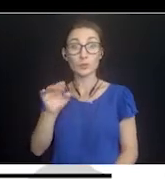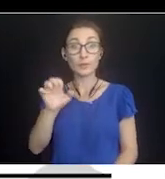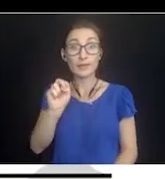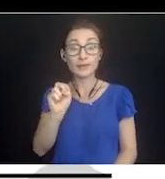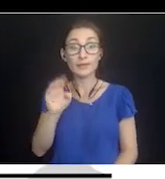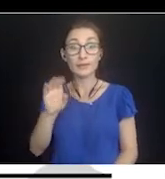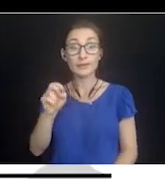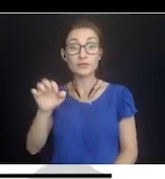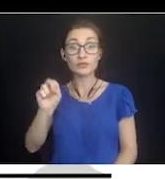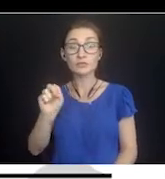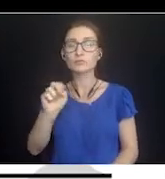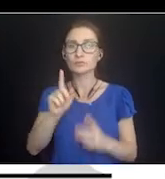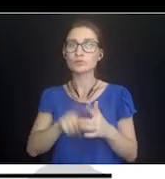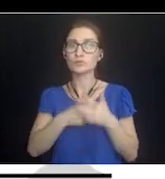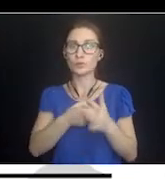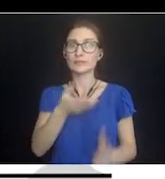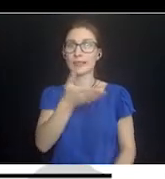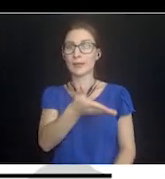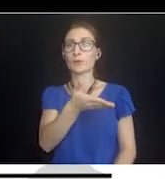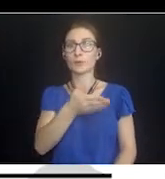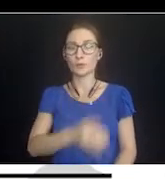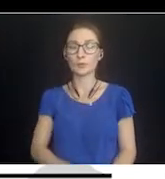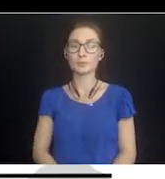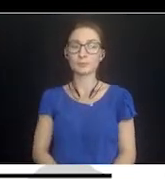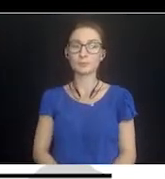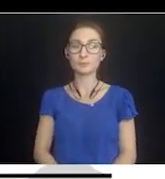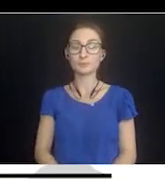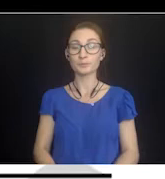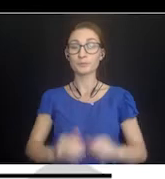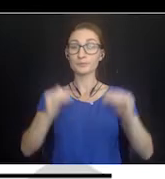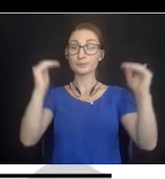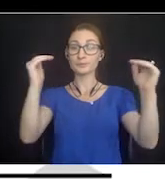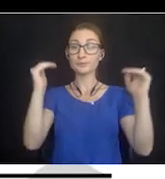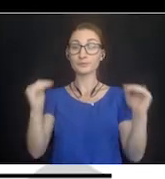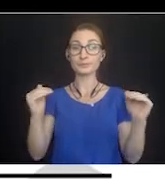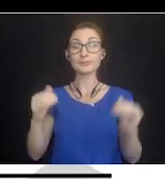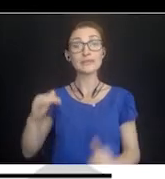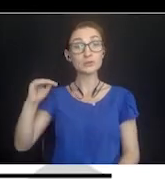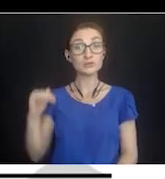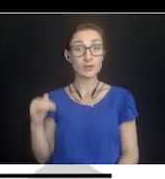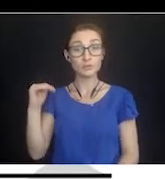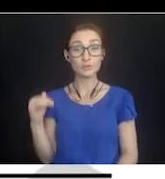food. So the human condition starts right there. And